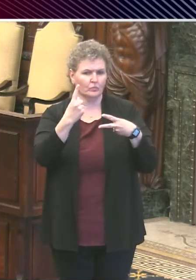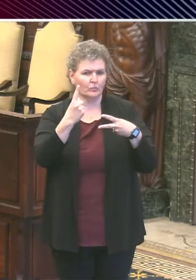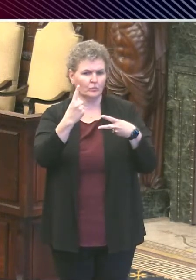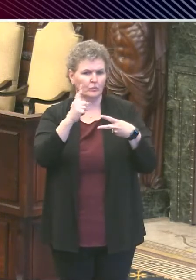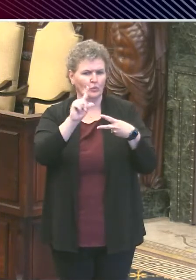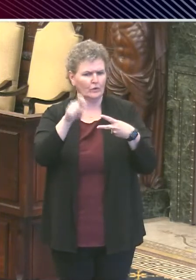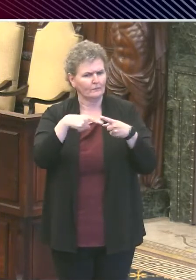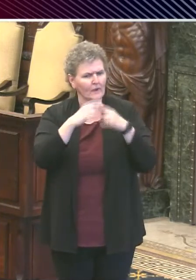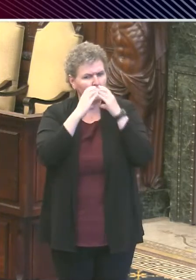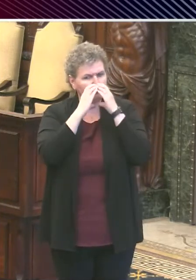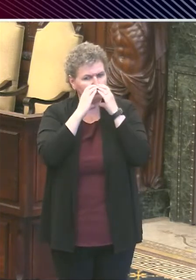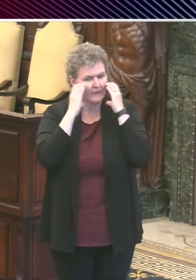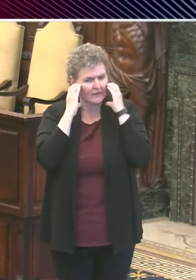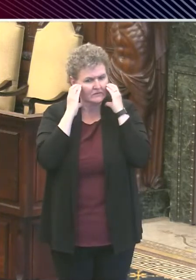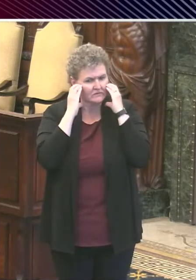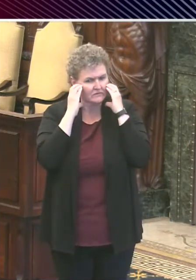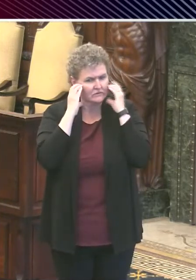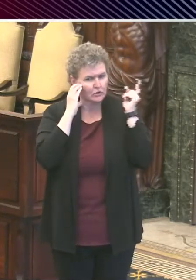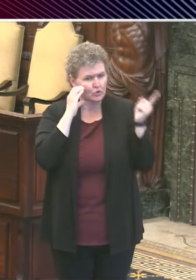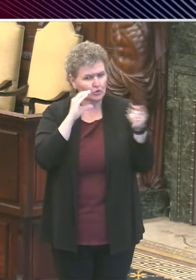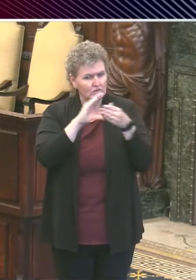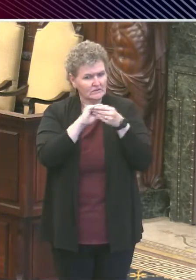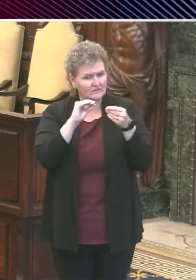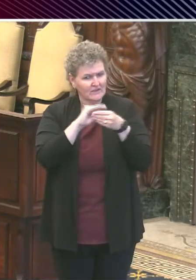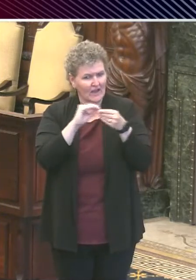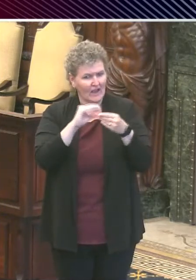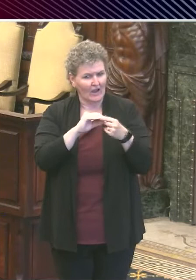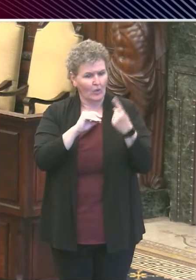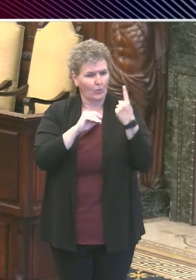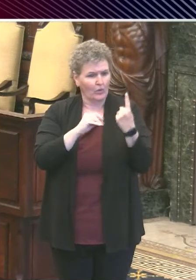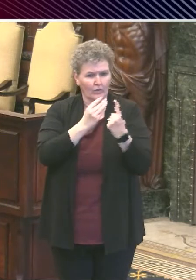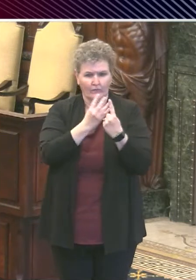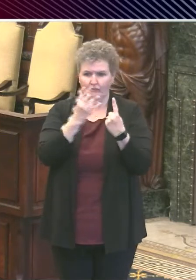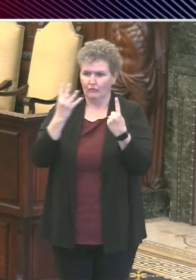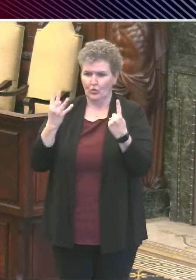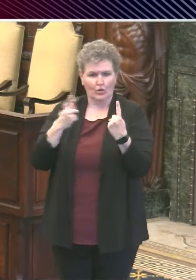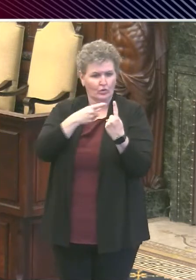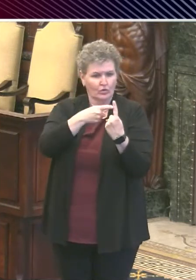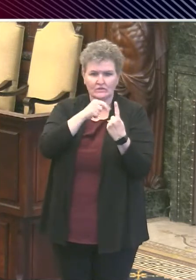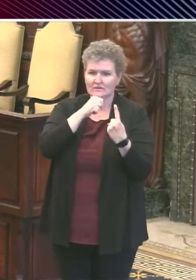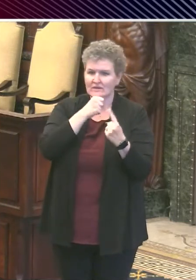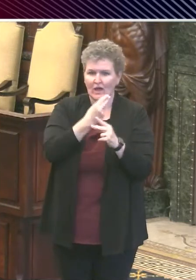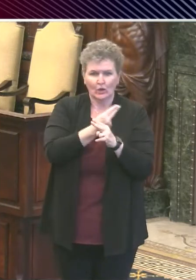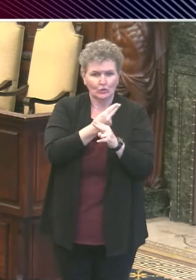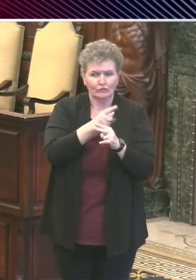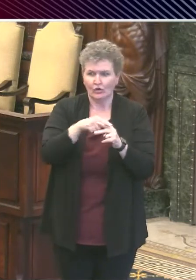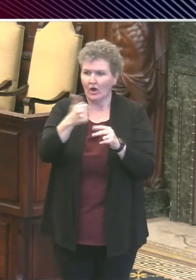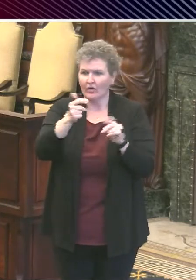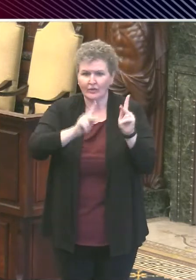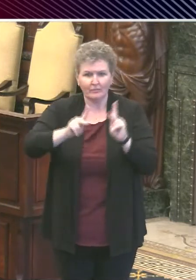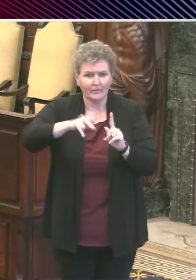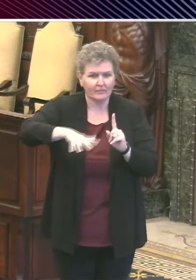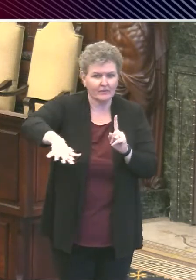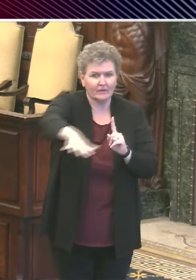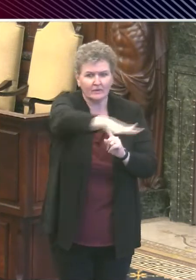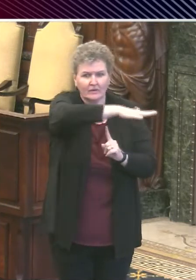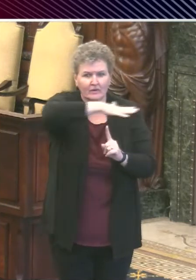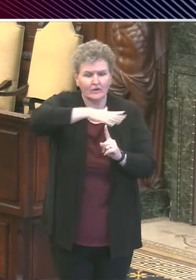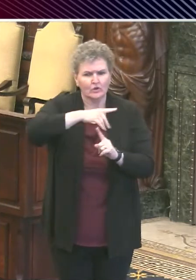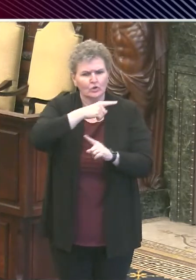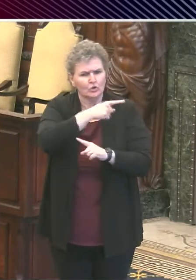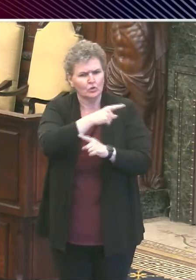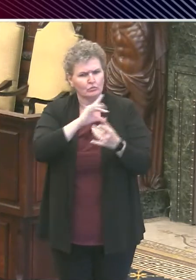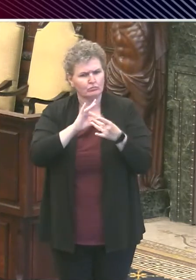4 people are not wearing them in order to protect themselves and their neighbors, and there you have this that's been launched, are you considering